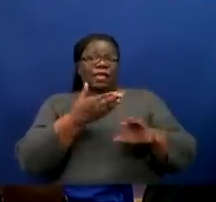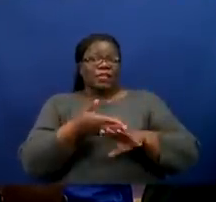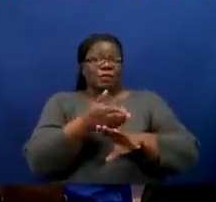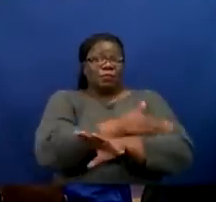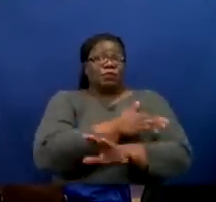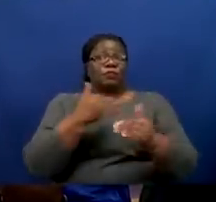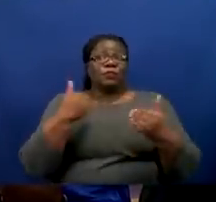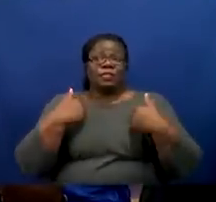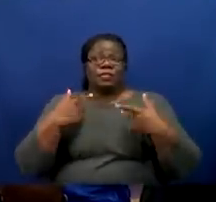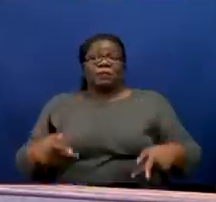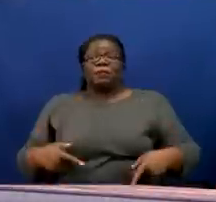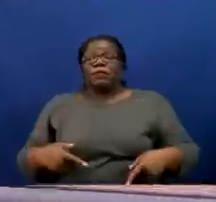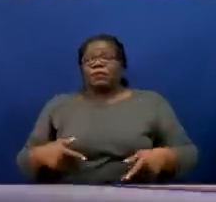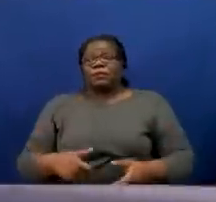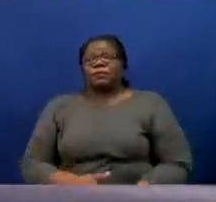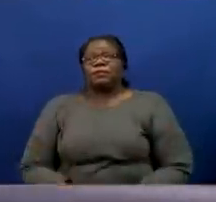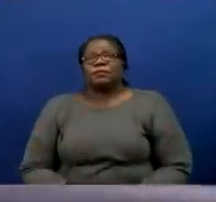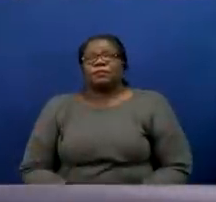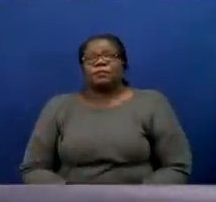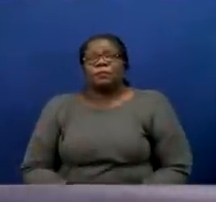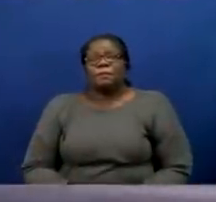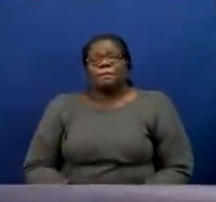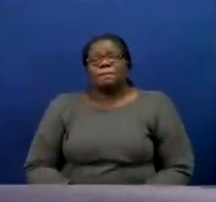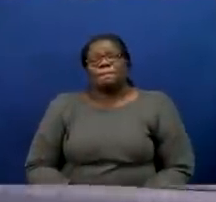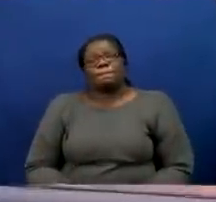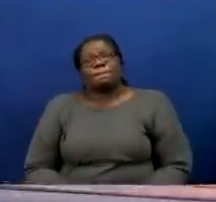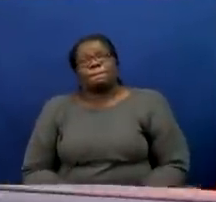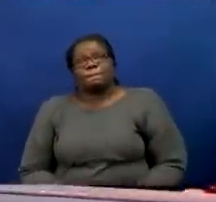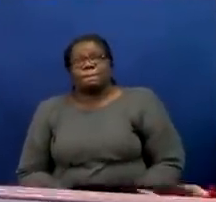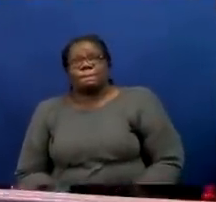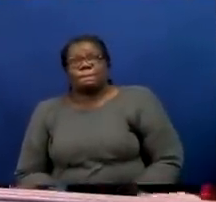person tomorrow than I was yesterday.